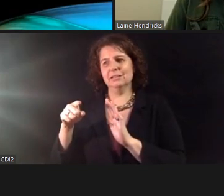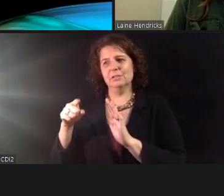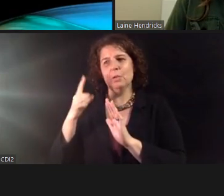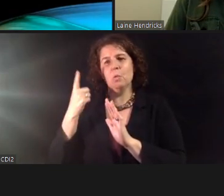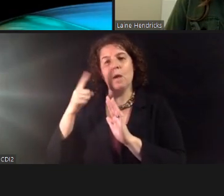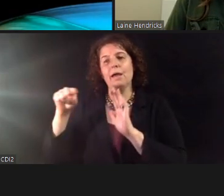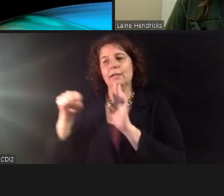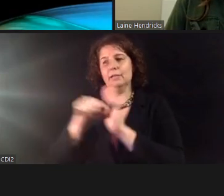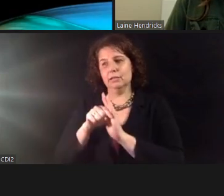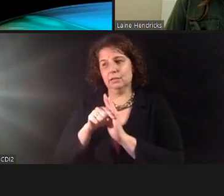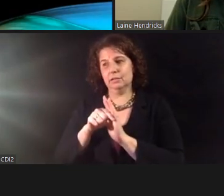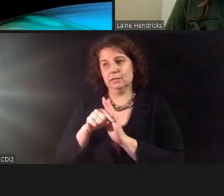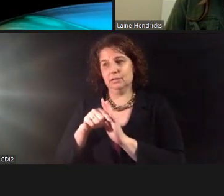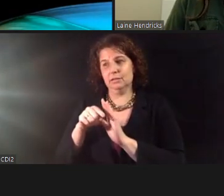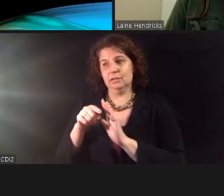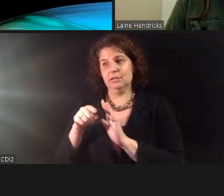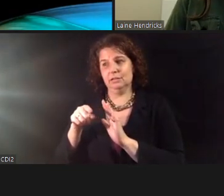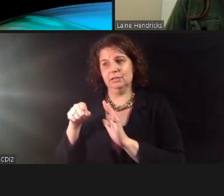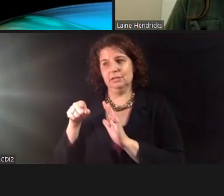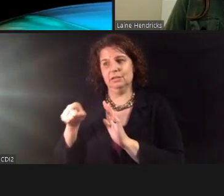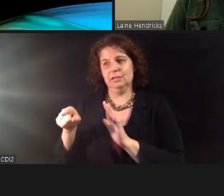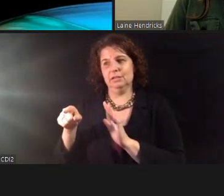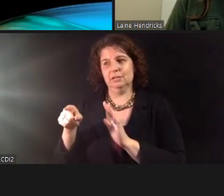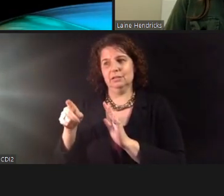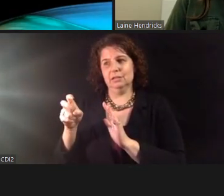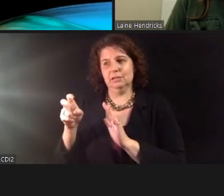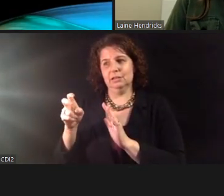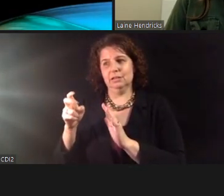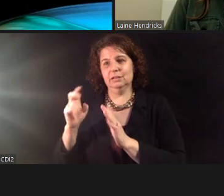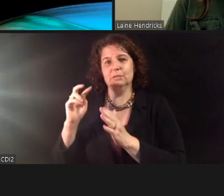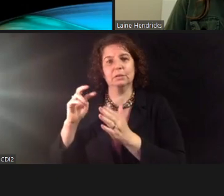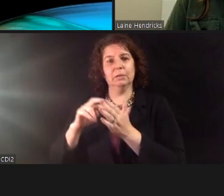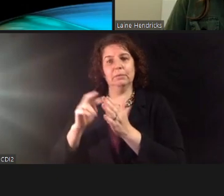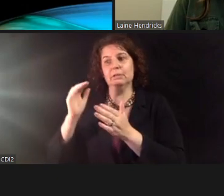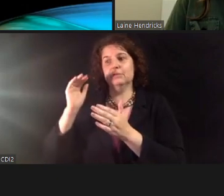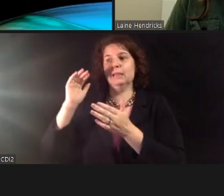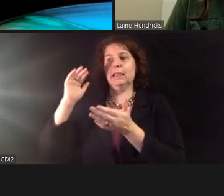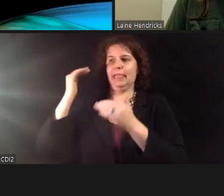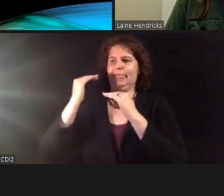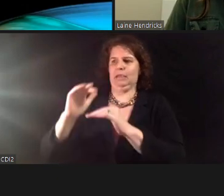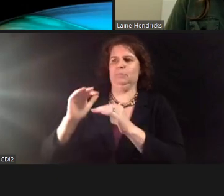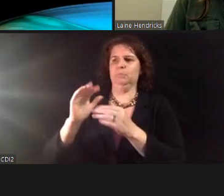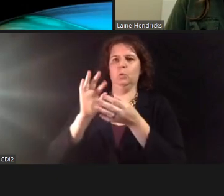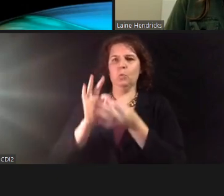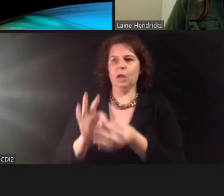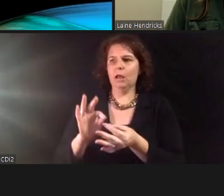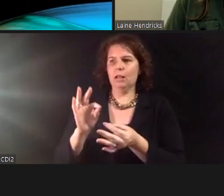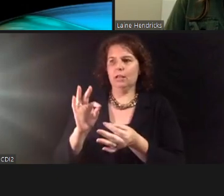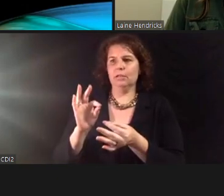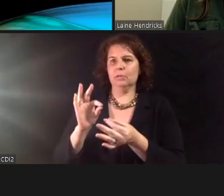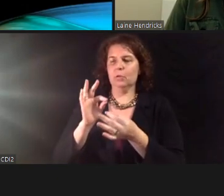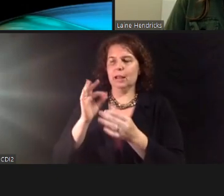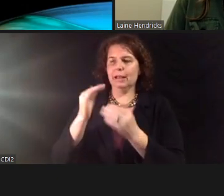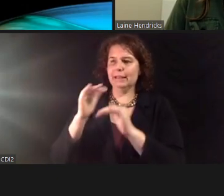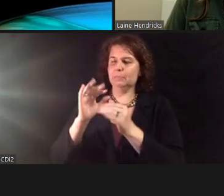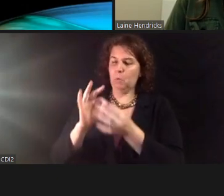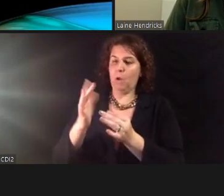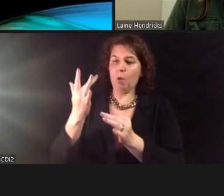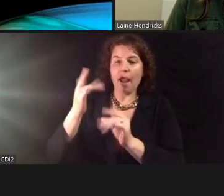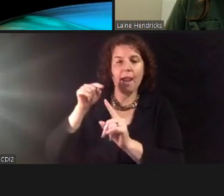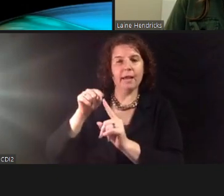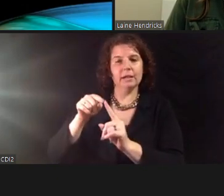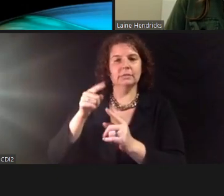accuracy is limited, especially the risk of false negatives. And false negatives, you can imagine, are